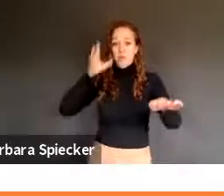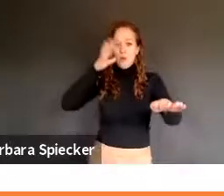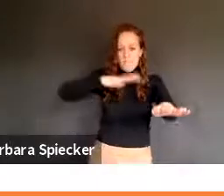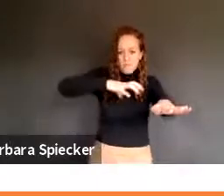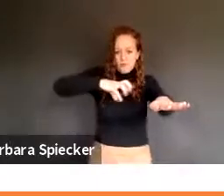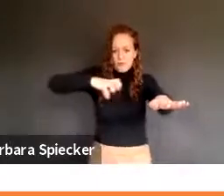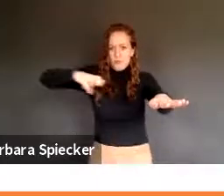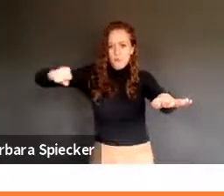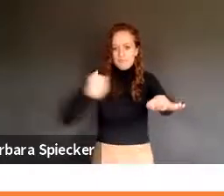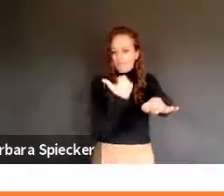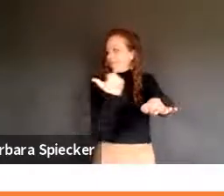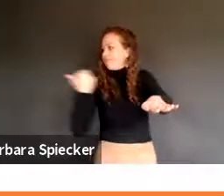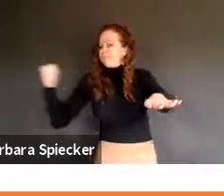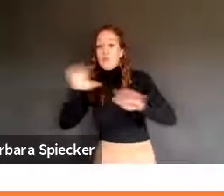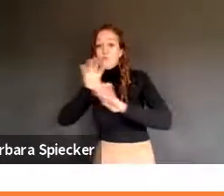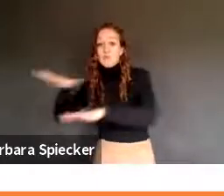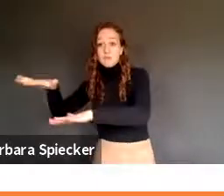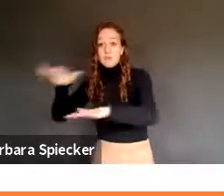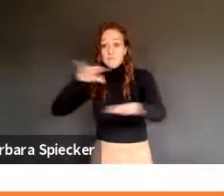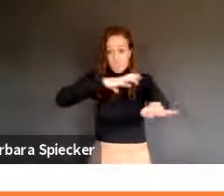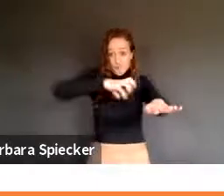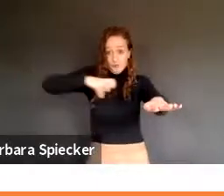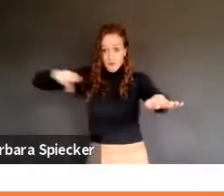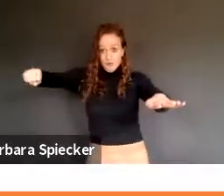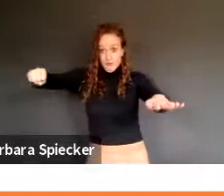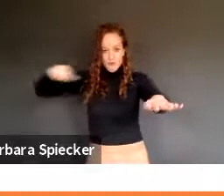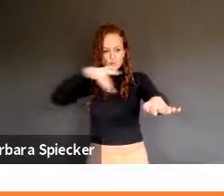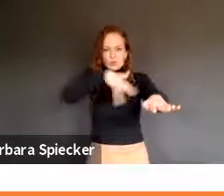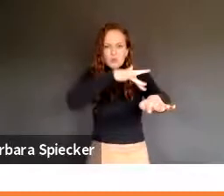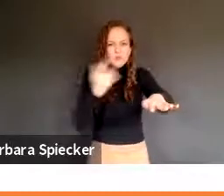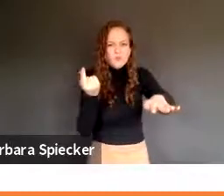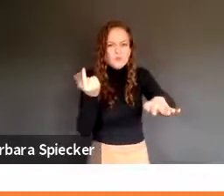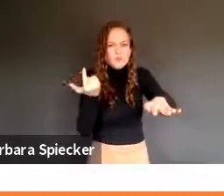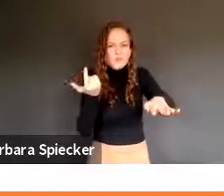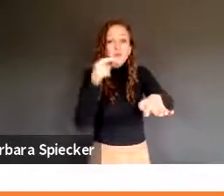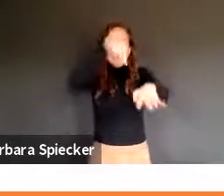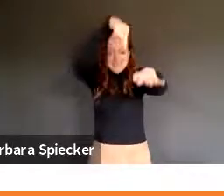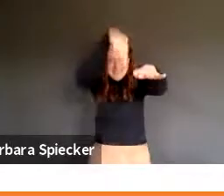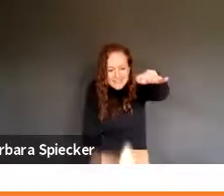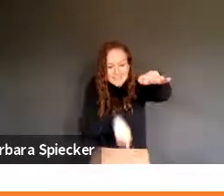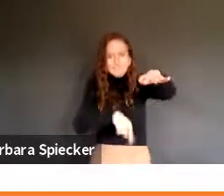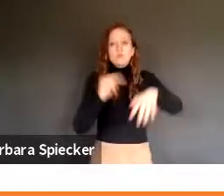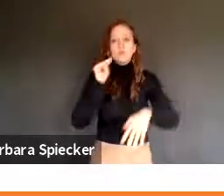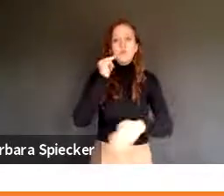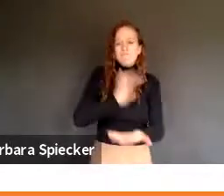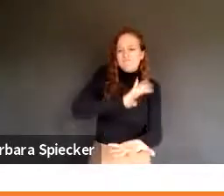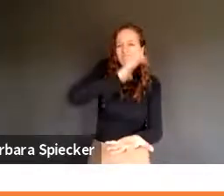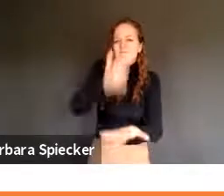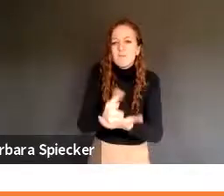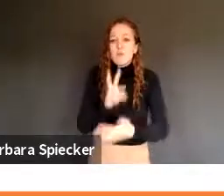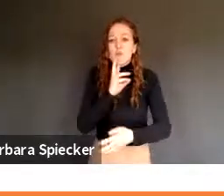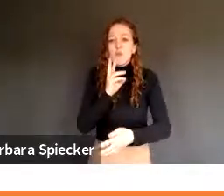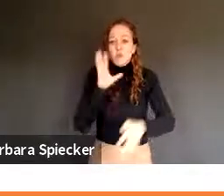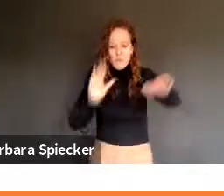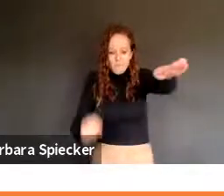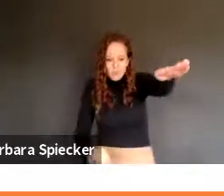water around, creating upwelling favorable conditions. So that warmer water that's on the surface that is